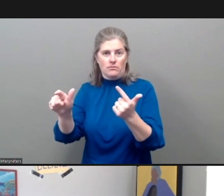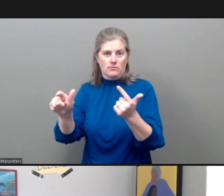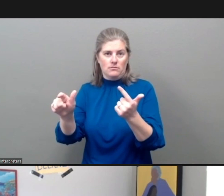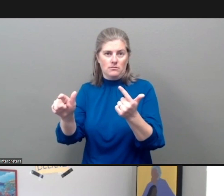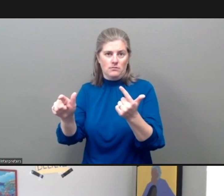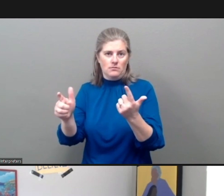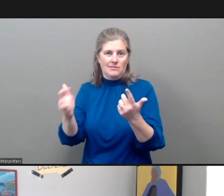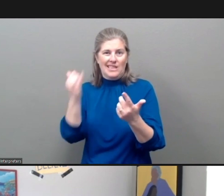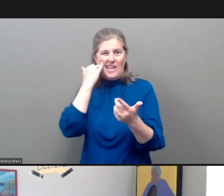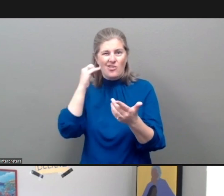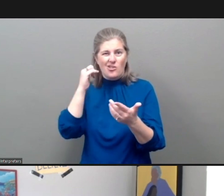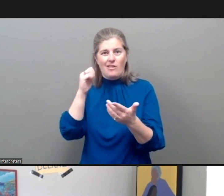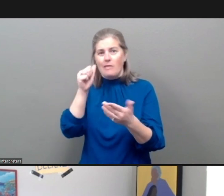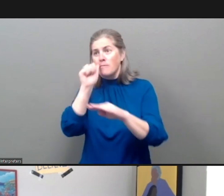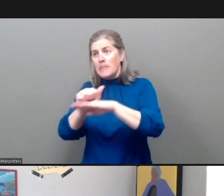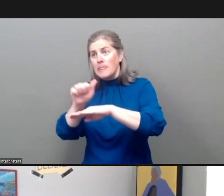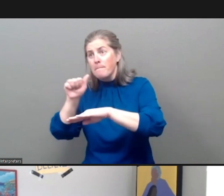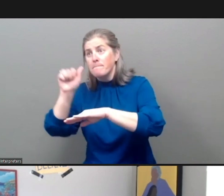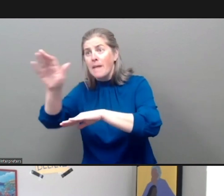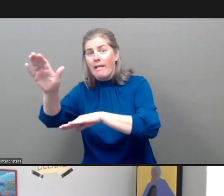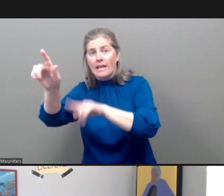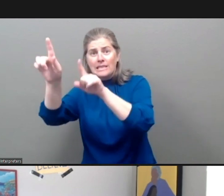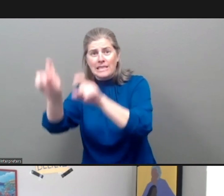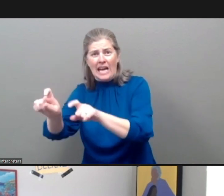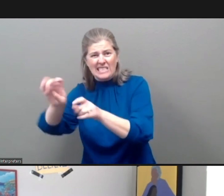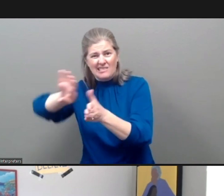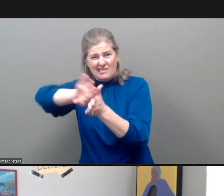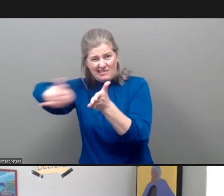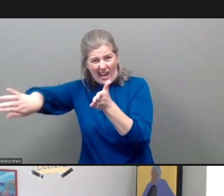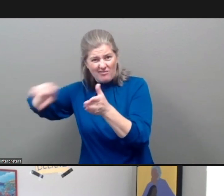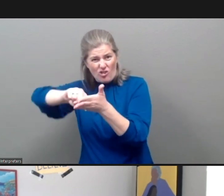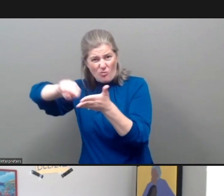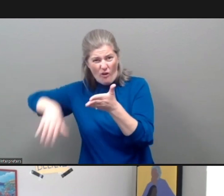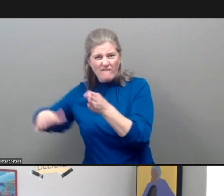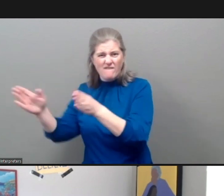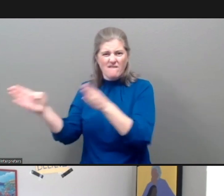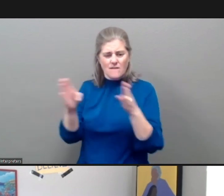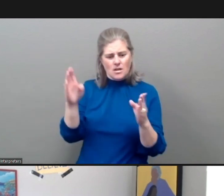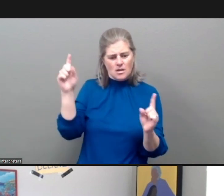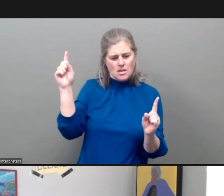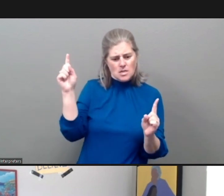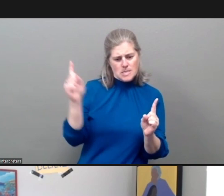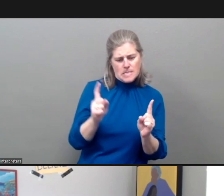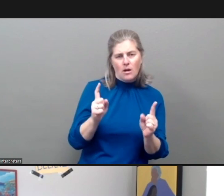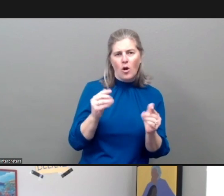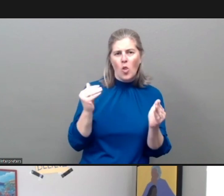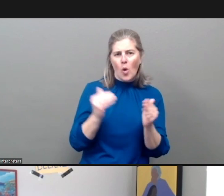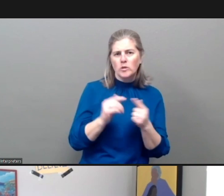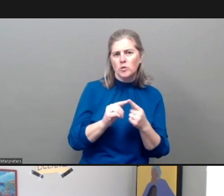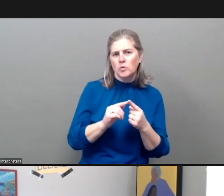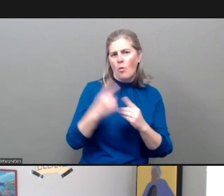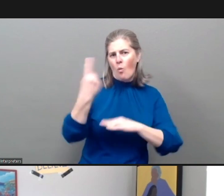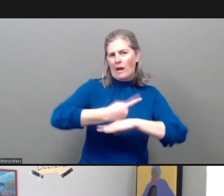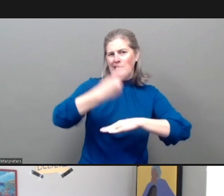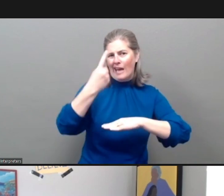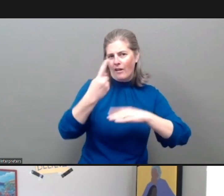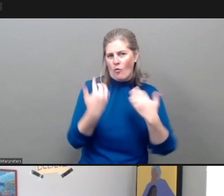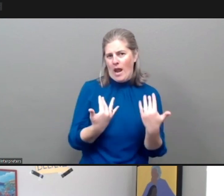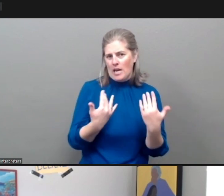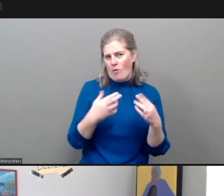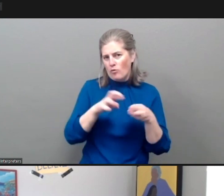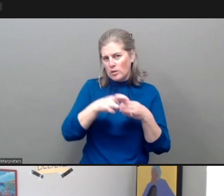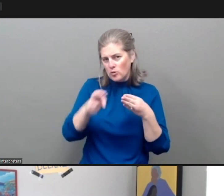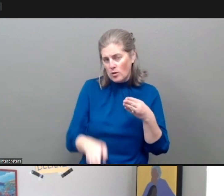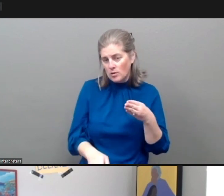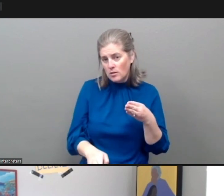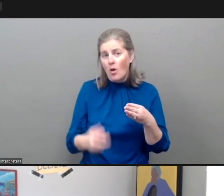take out the mailing out of state, the UPS ones out of state, it's getting closer and closer to just a day. So we